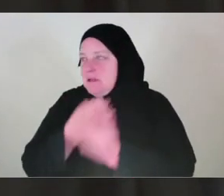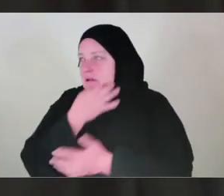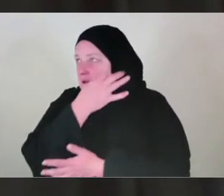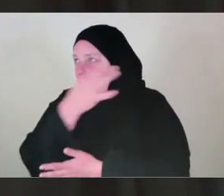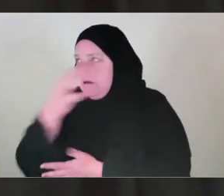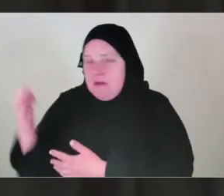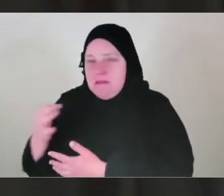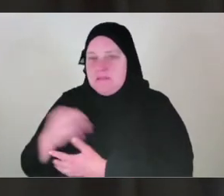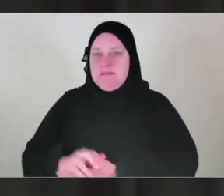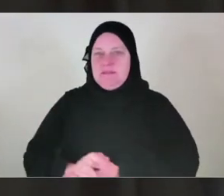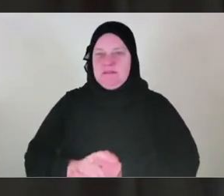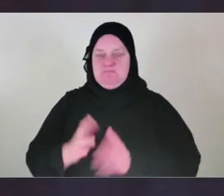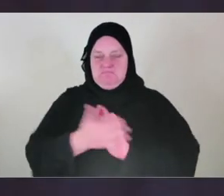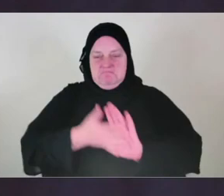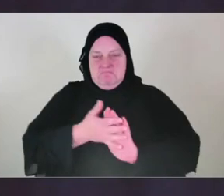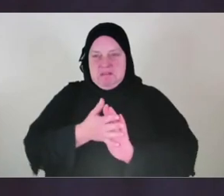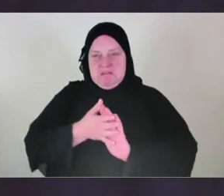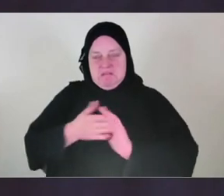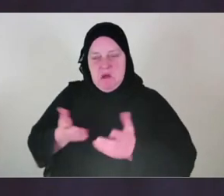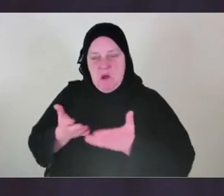I was getting